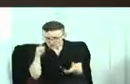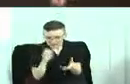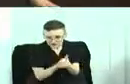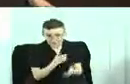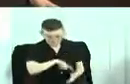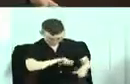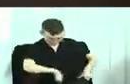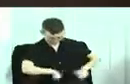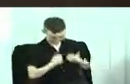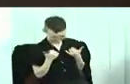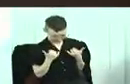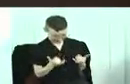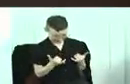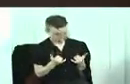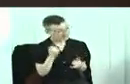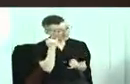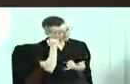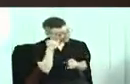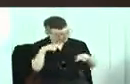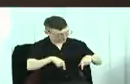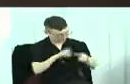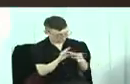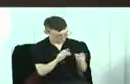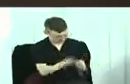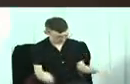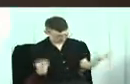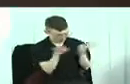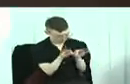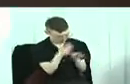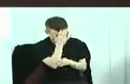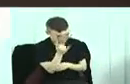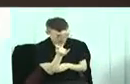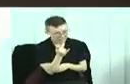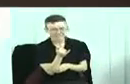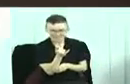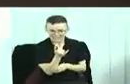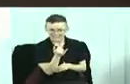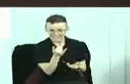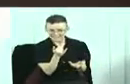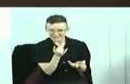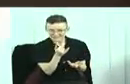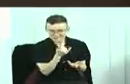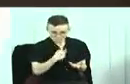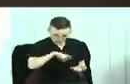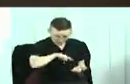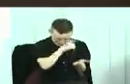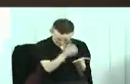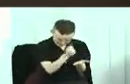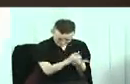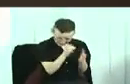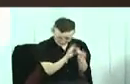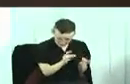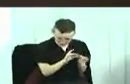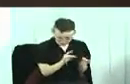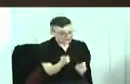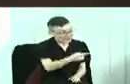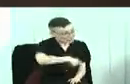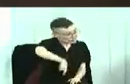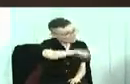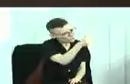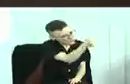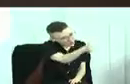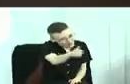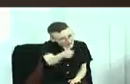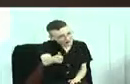this story matters, it matters because of what we make of it. You are the resurrection. You are the hope, and